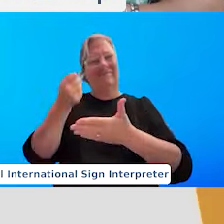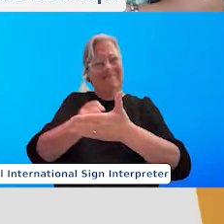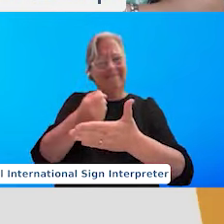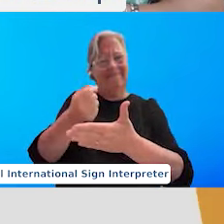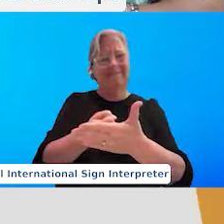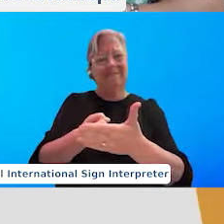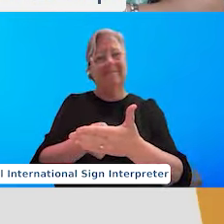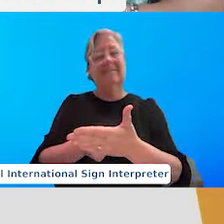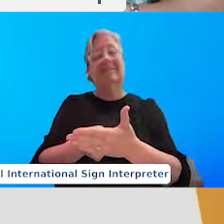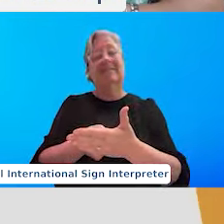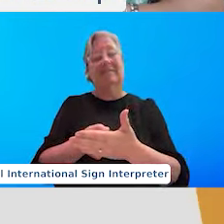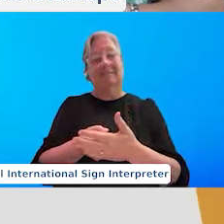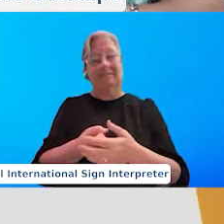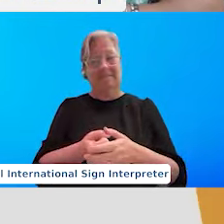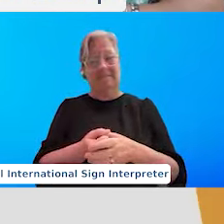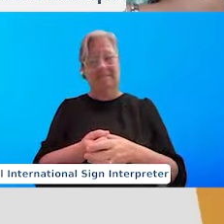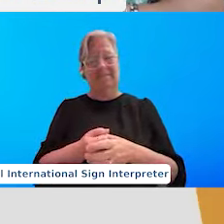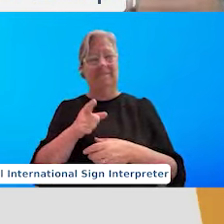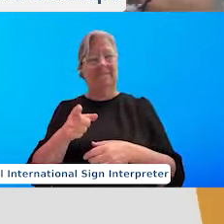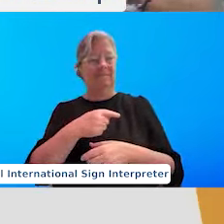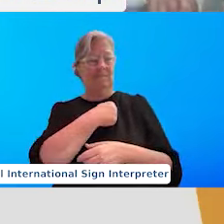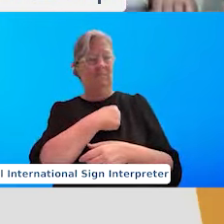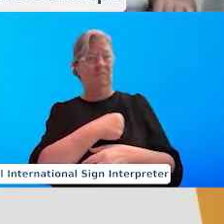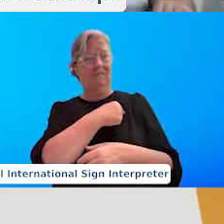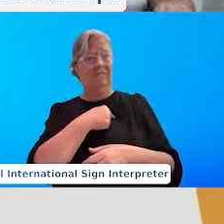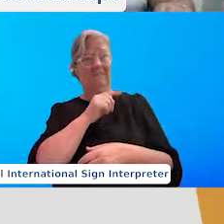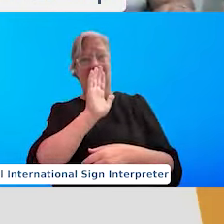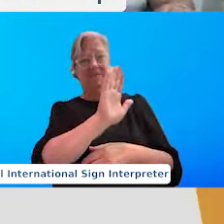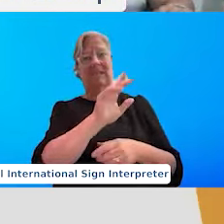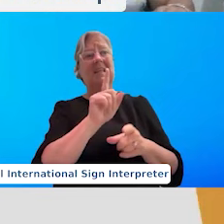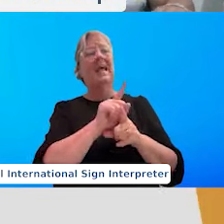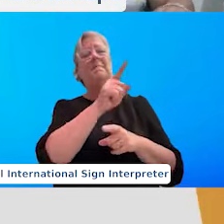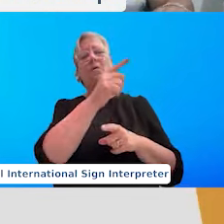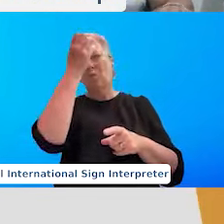to fill in the gaps in which governments are missing.